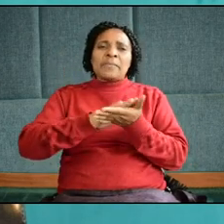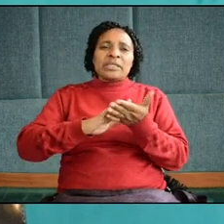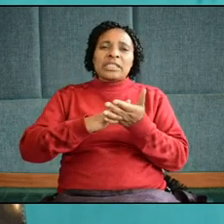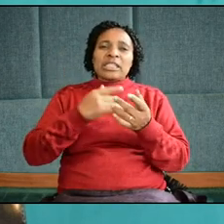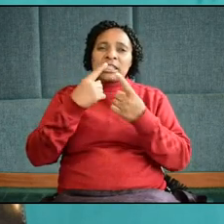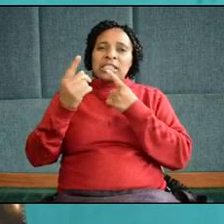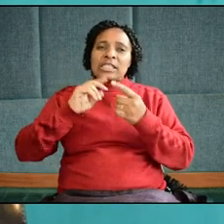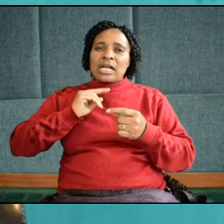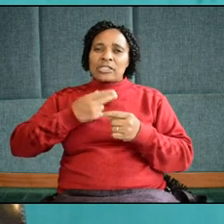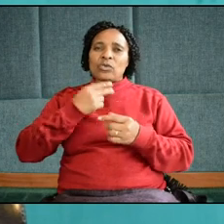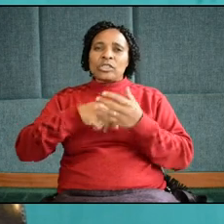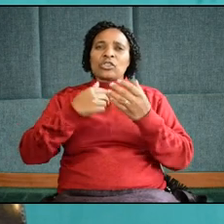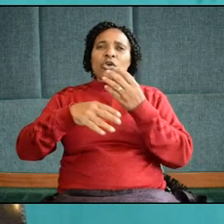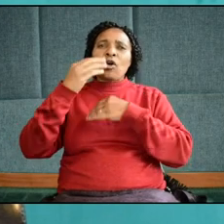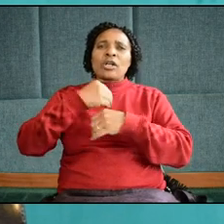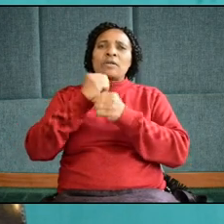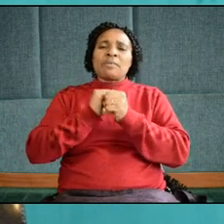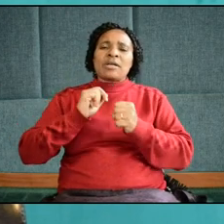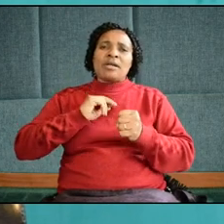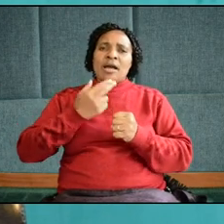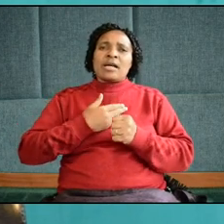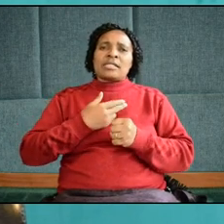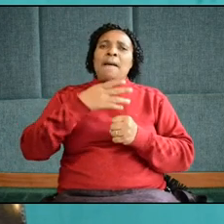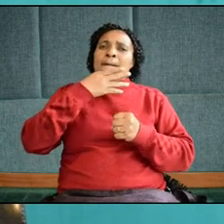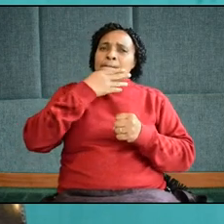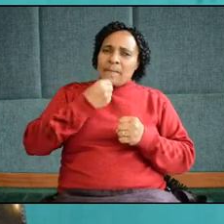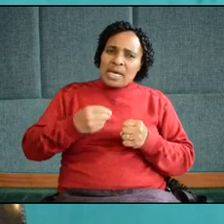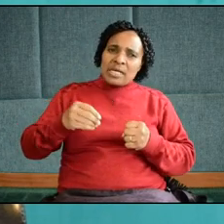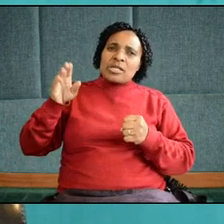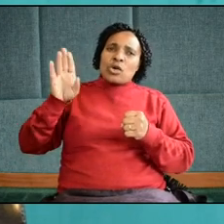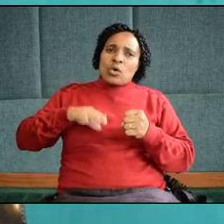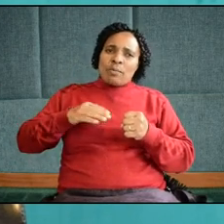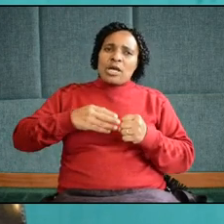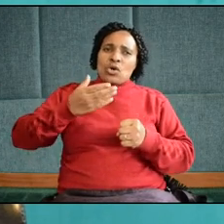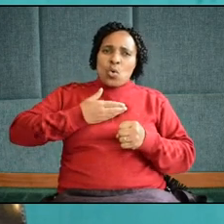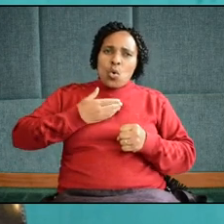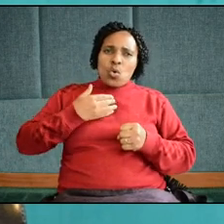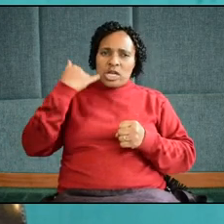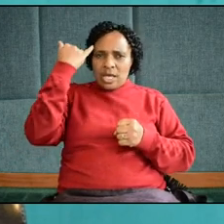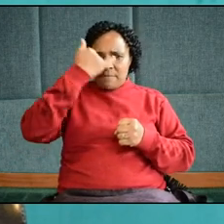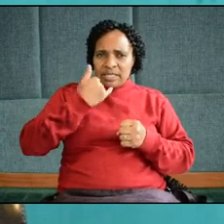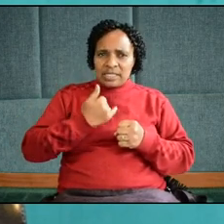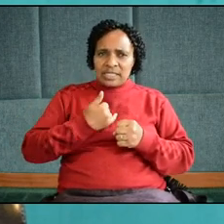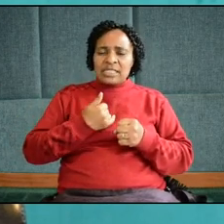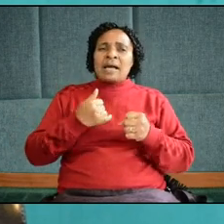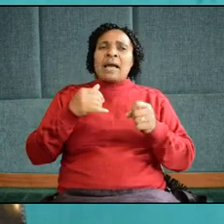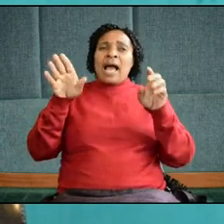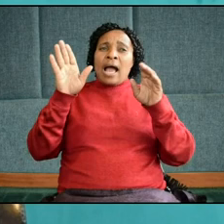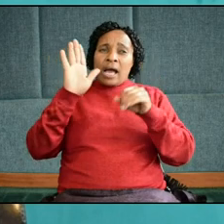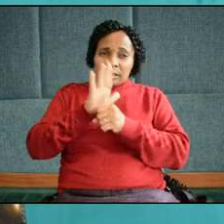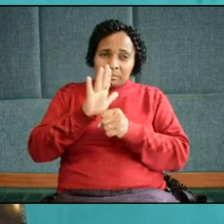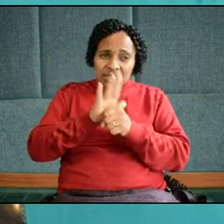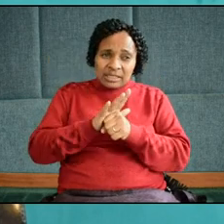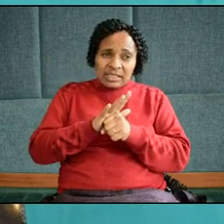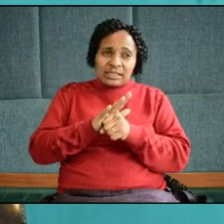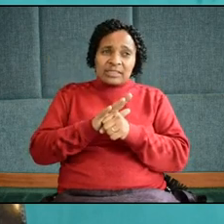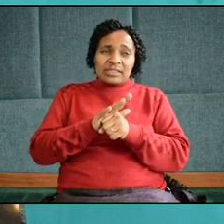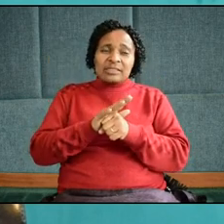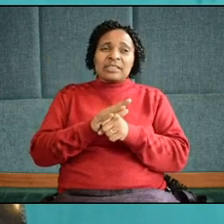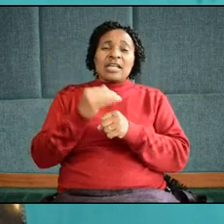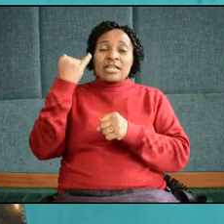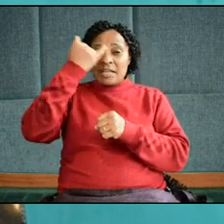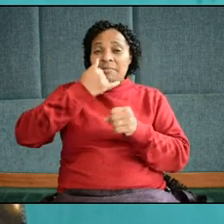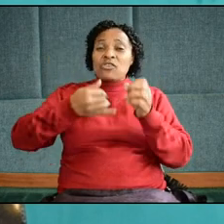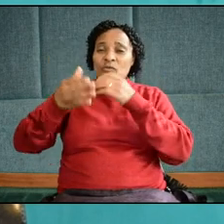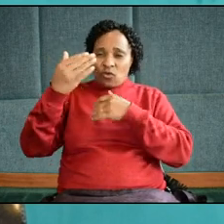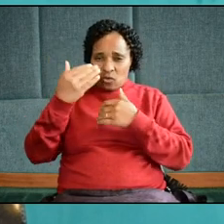tells us that God made us, man, woman, in his own image, right? But as much as we are in the image